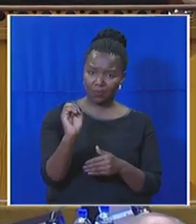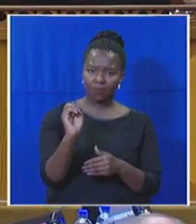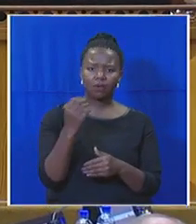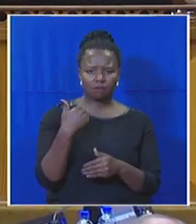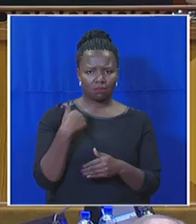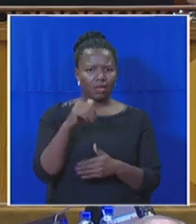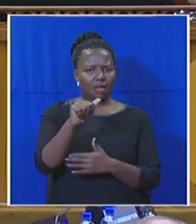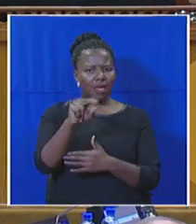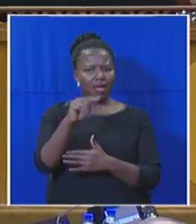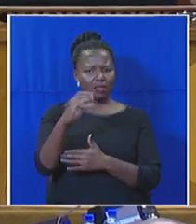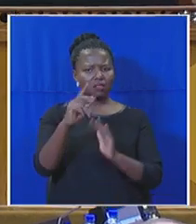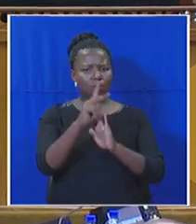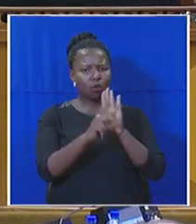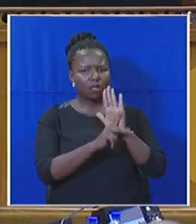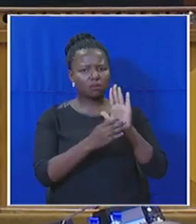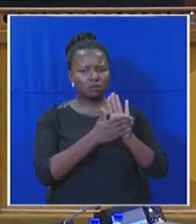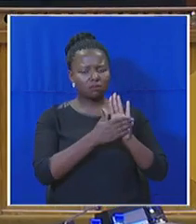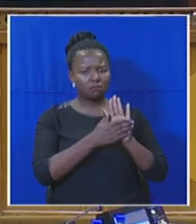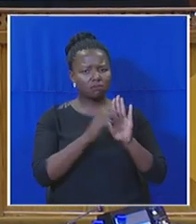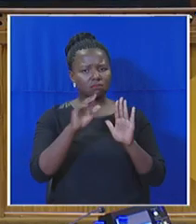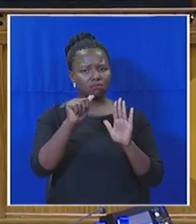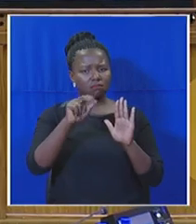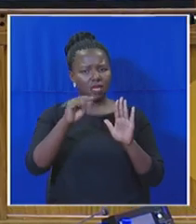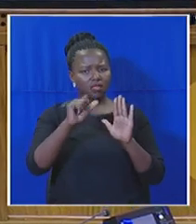party. That's our policy.